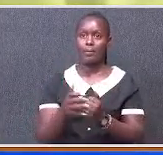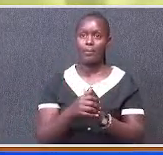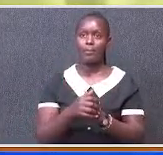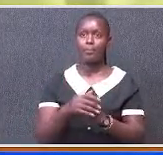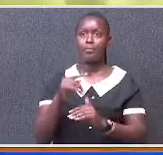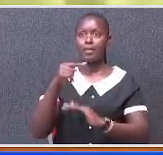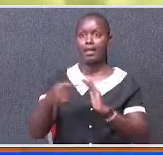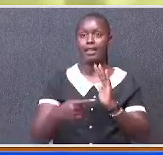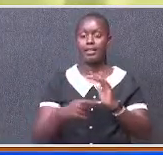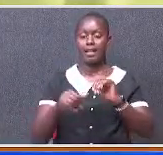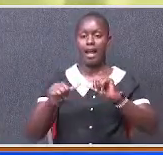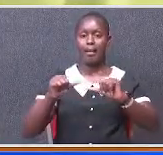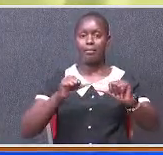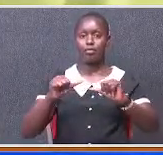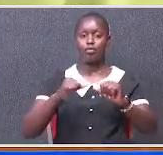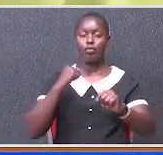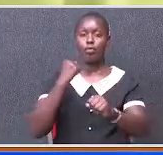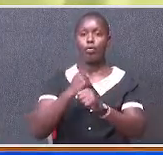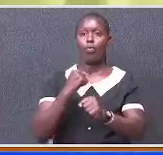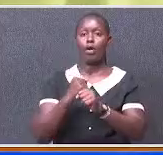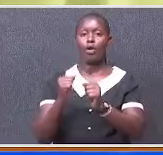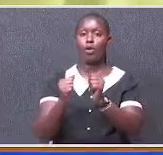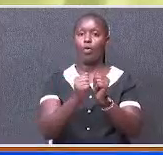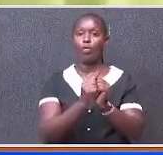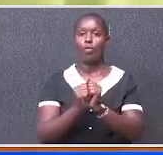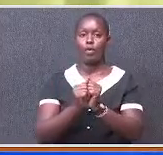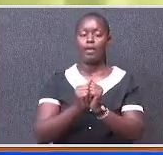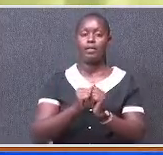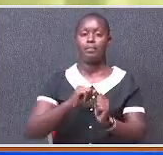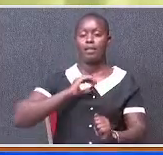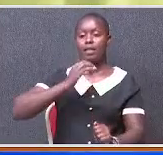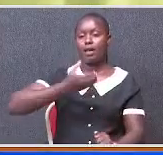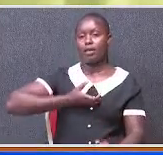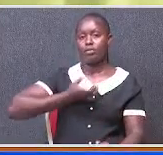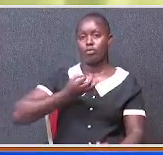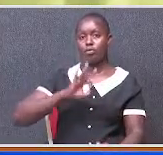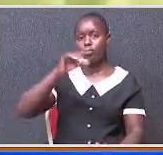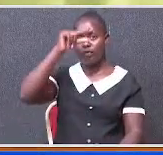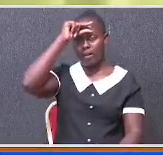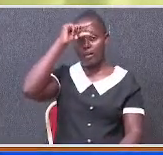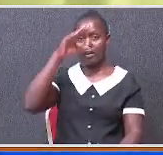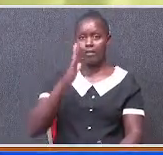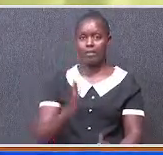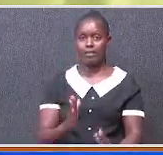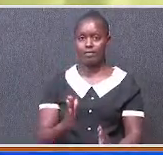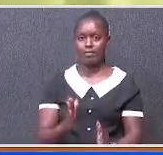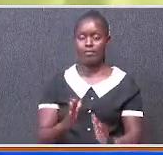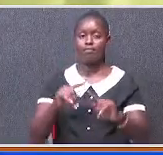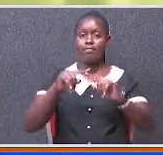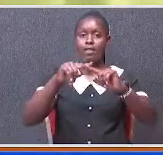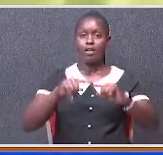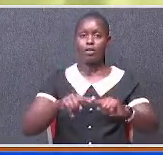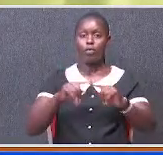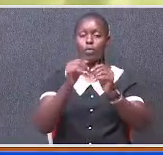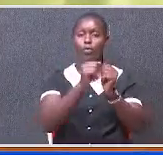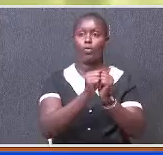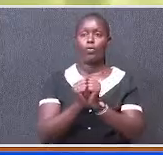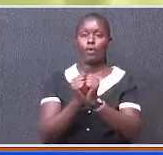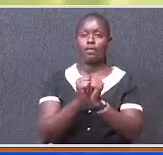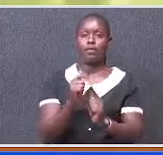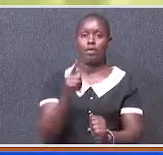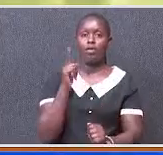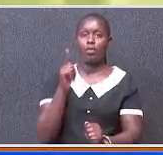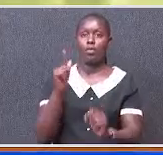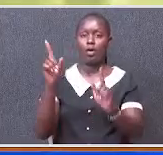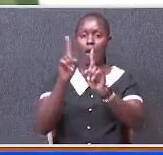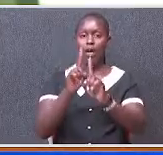administration is going to work with the Council of Governors in accordance with the law